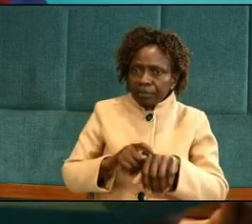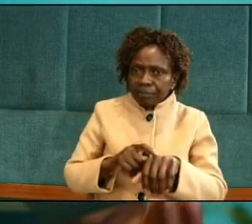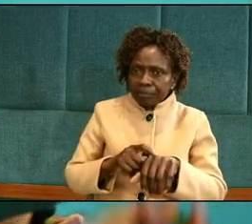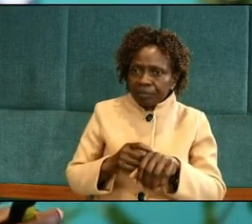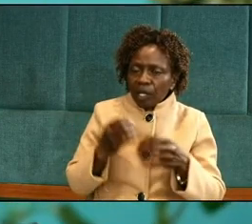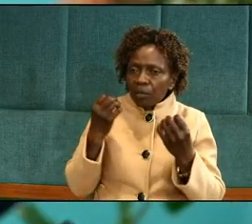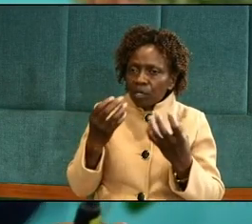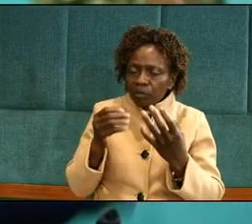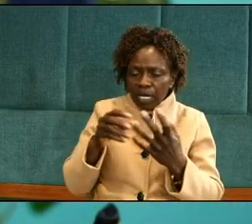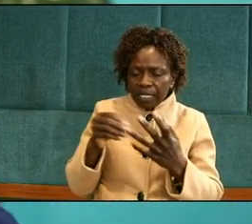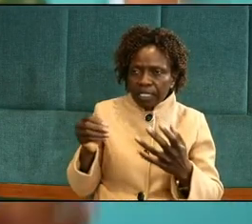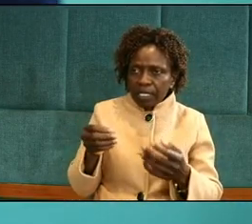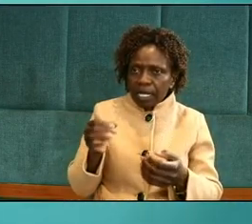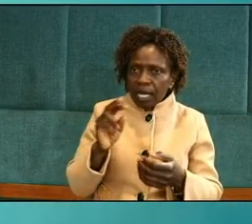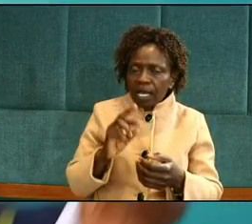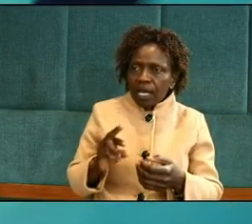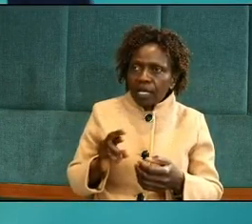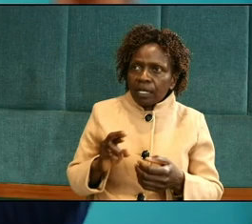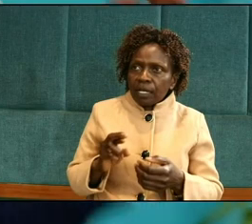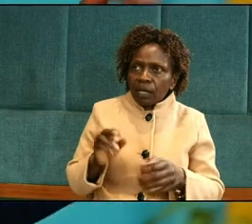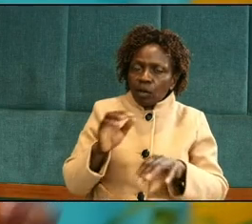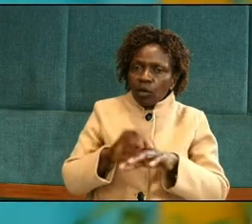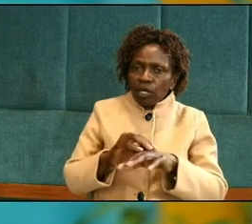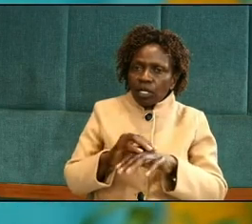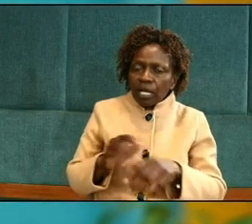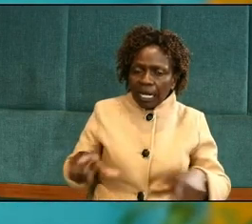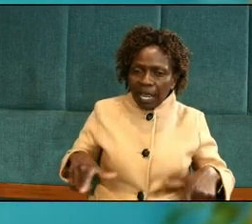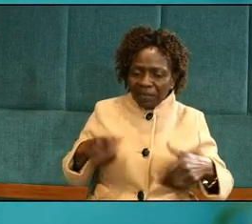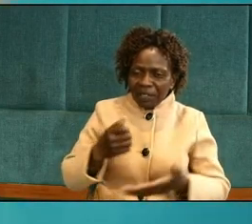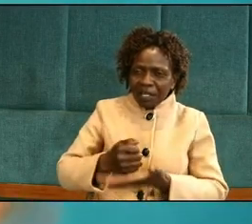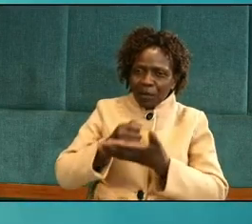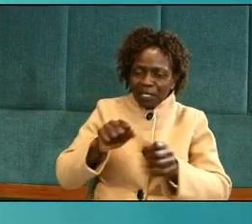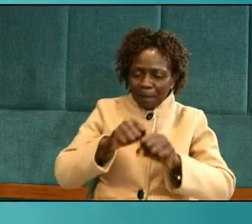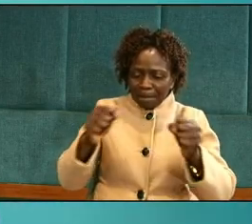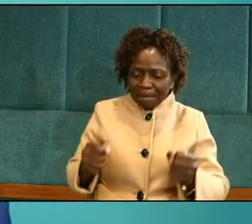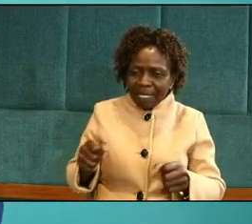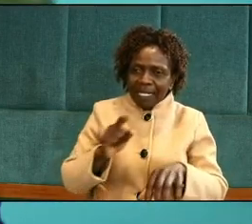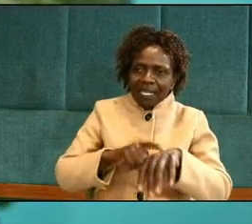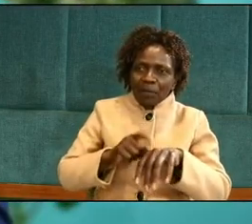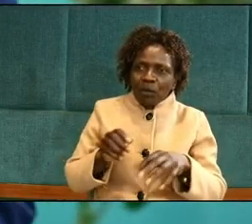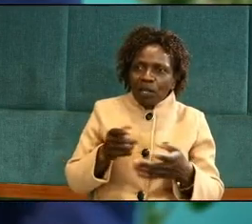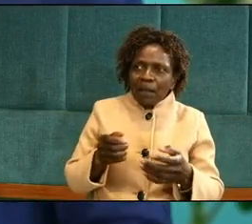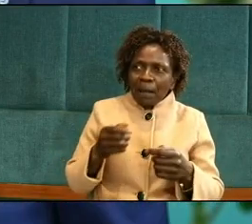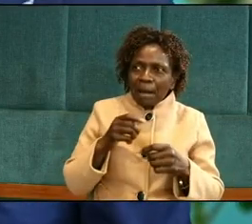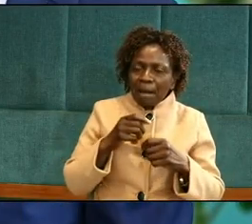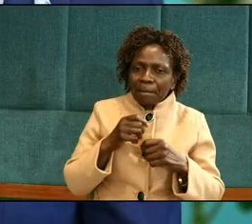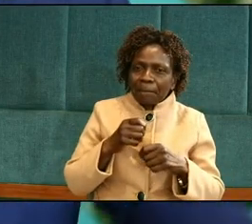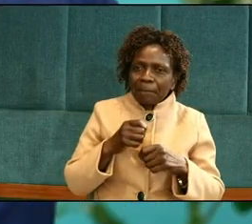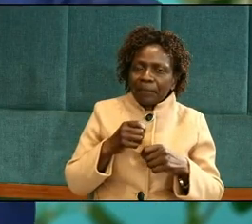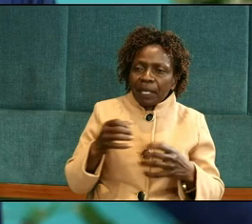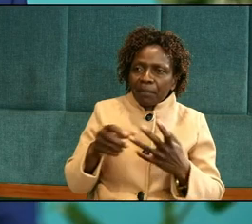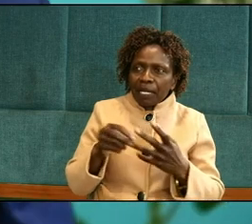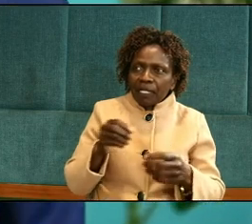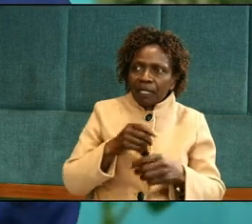most marriages are on life support system. And there are times when married partners will say,